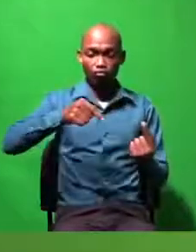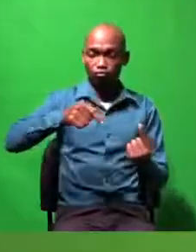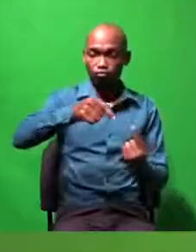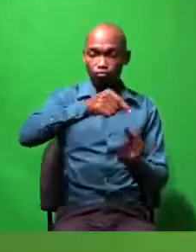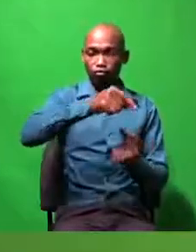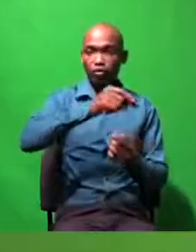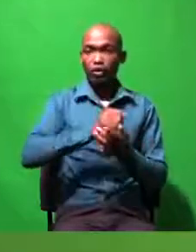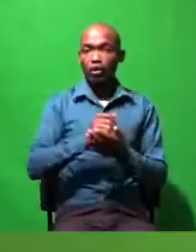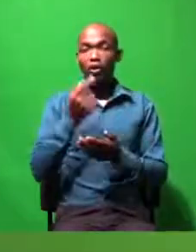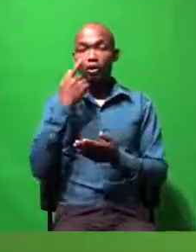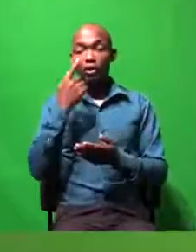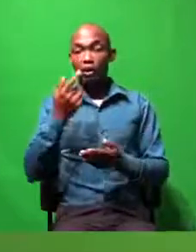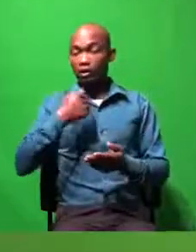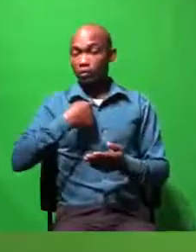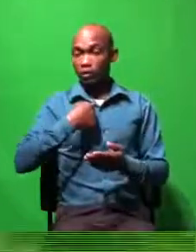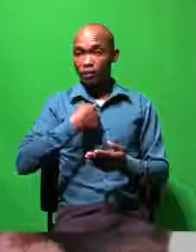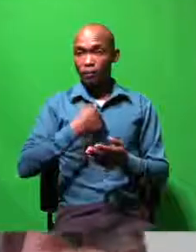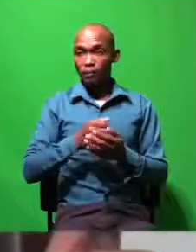turns? Look at me.